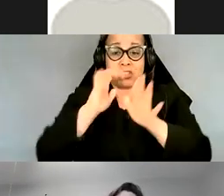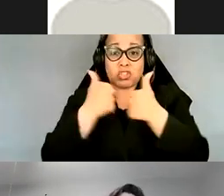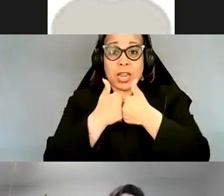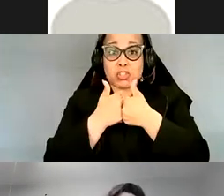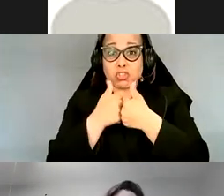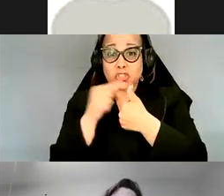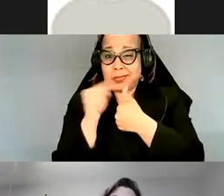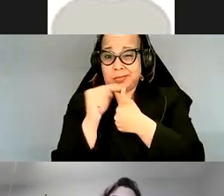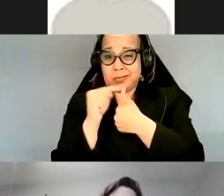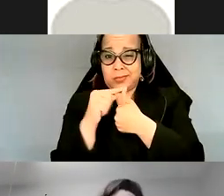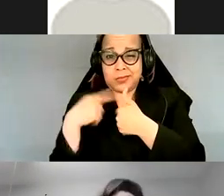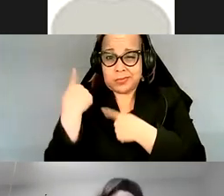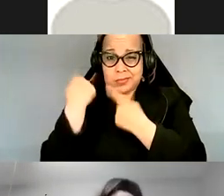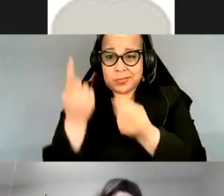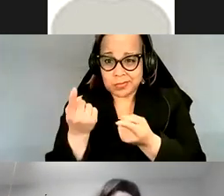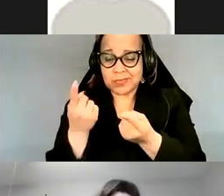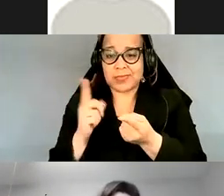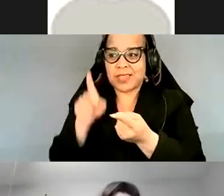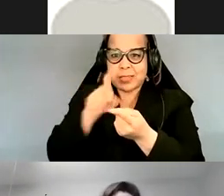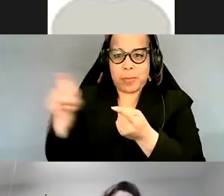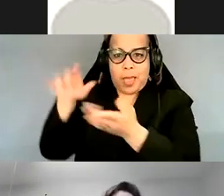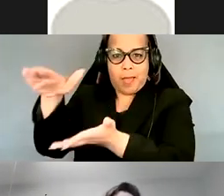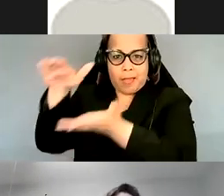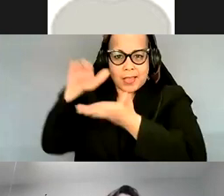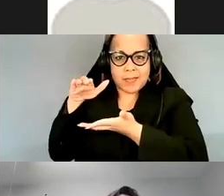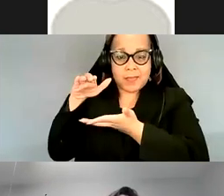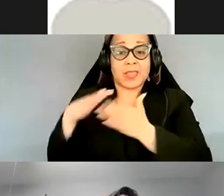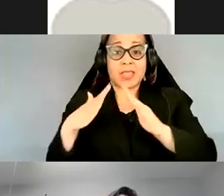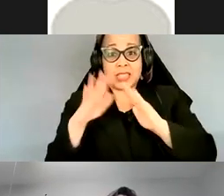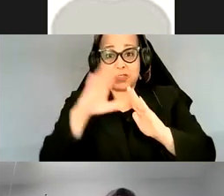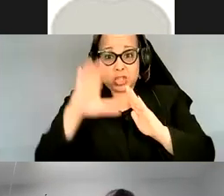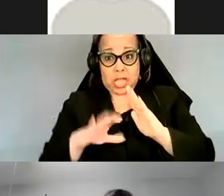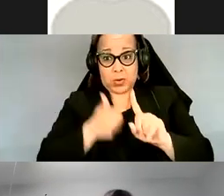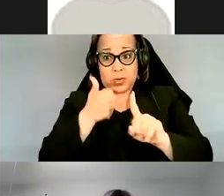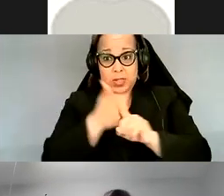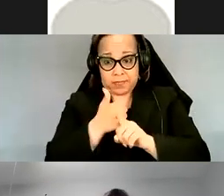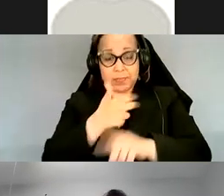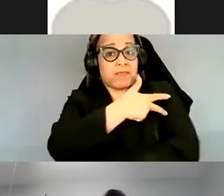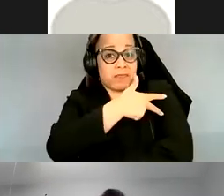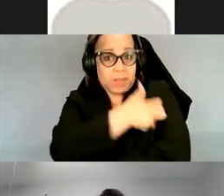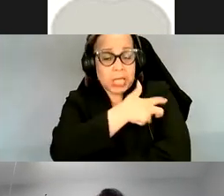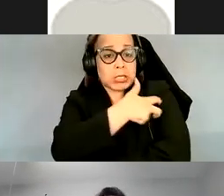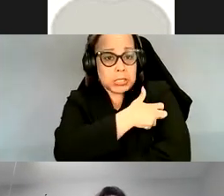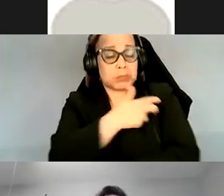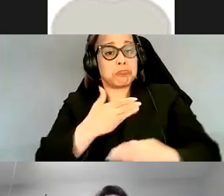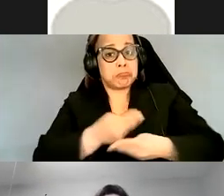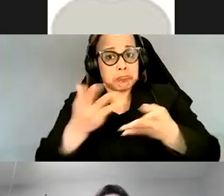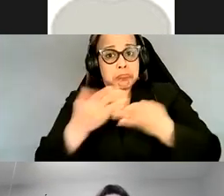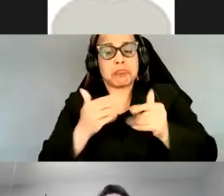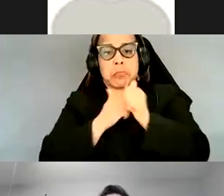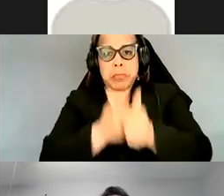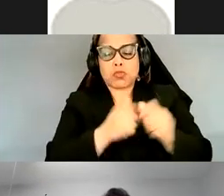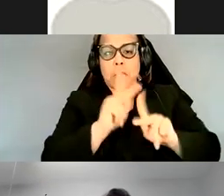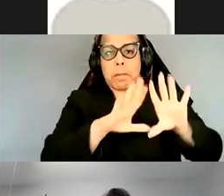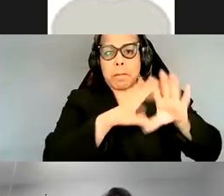and has been the supply of vaccine, because the city of Chicago is getting vaccine based on our population. And